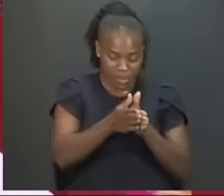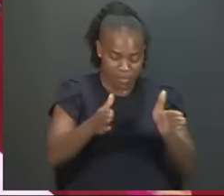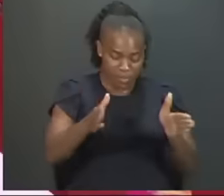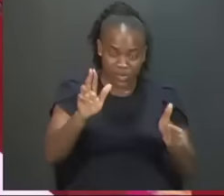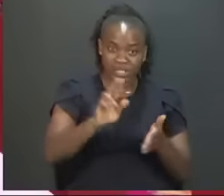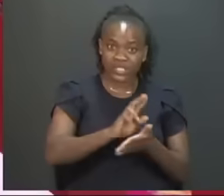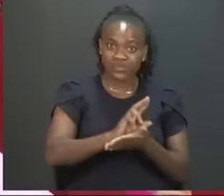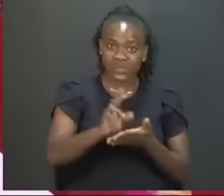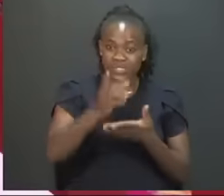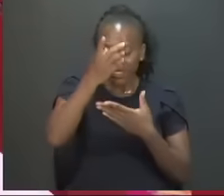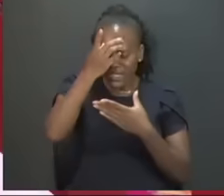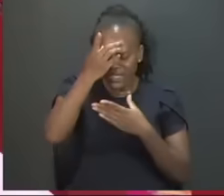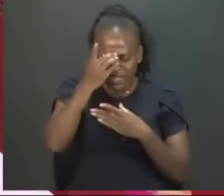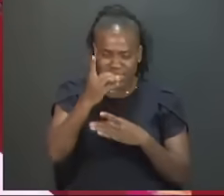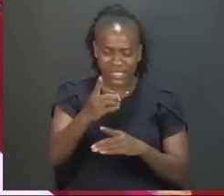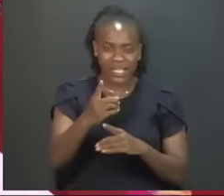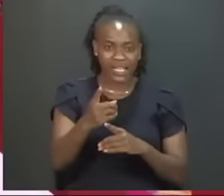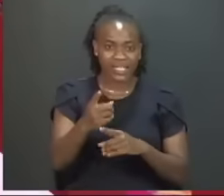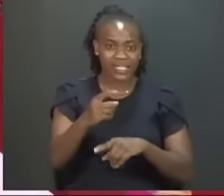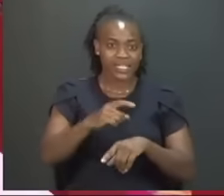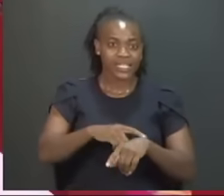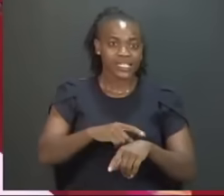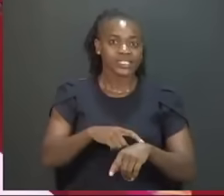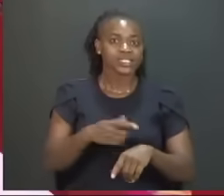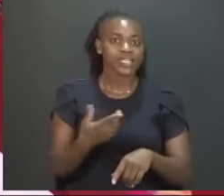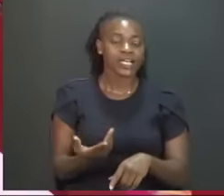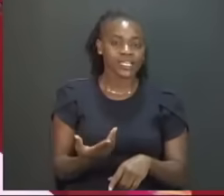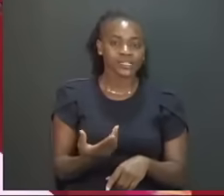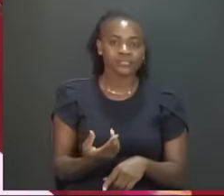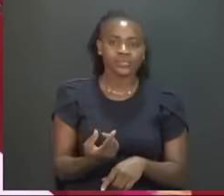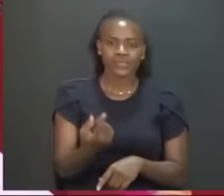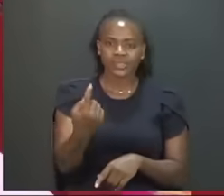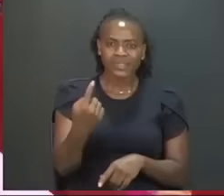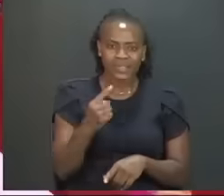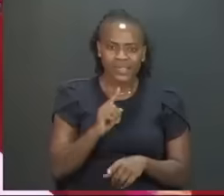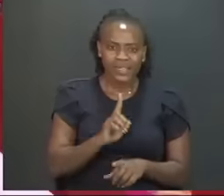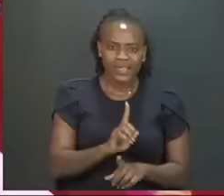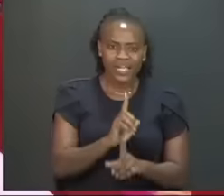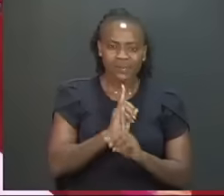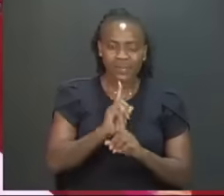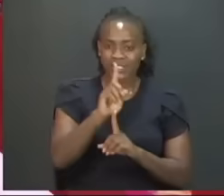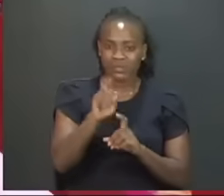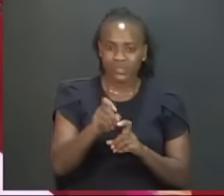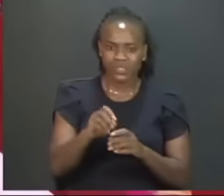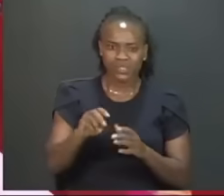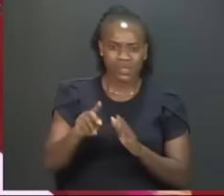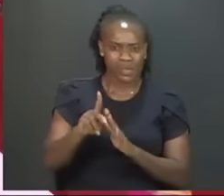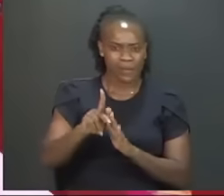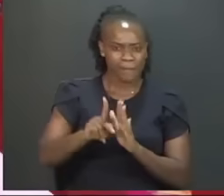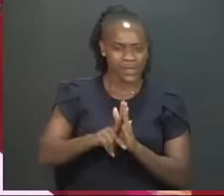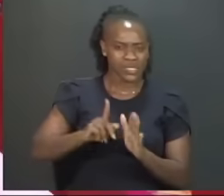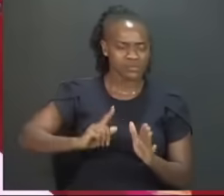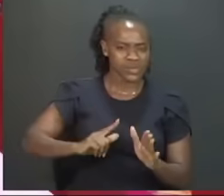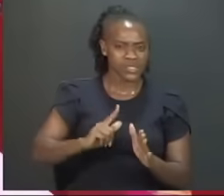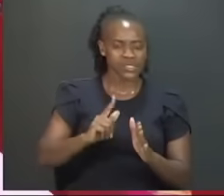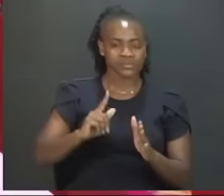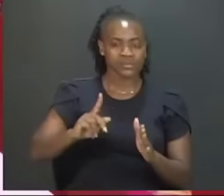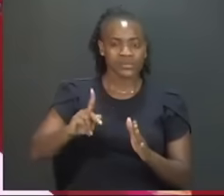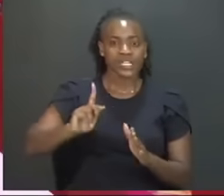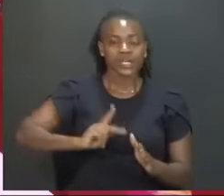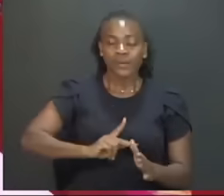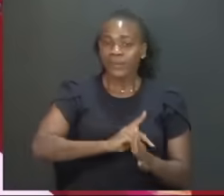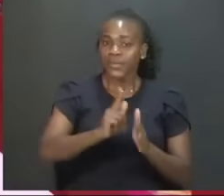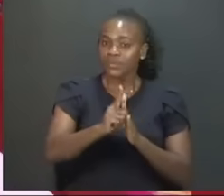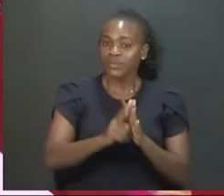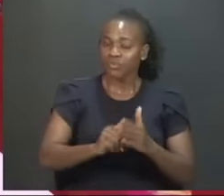to determine the schedule is also protected by the standing orders. So you can't say that he must come